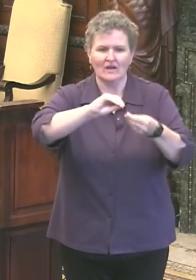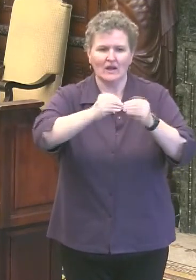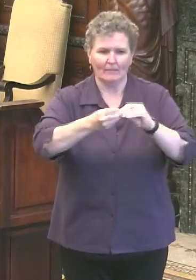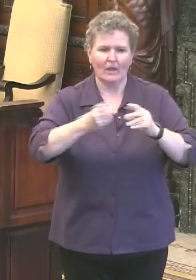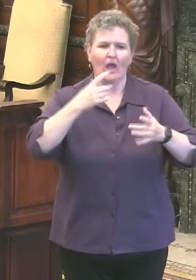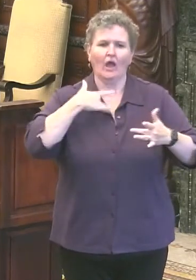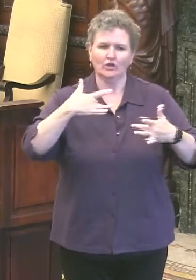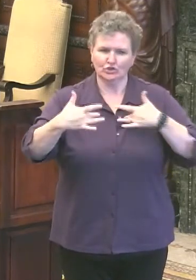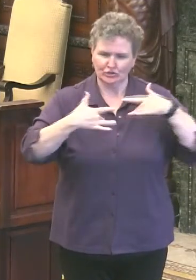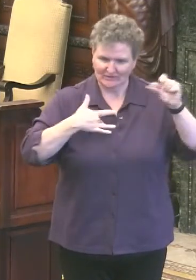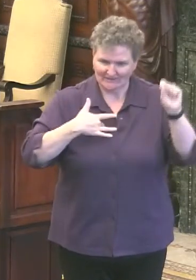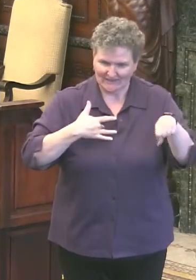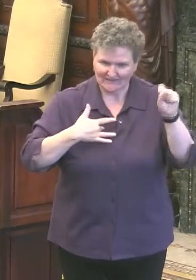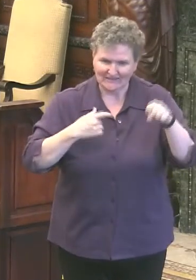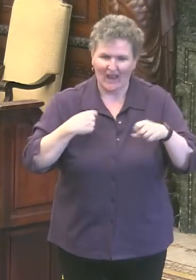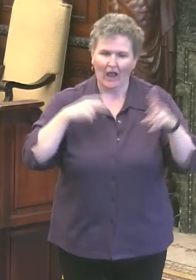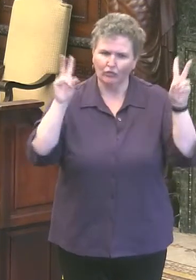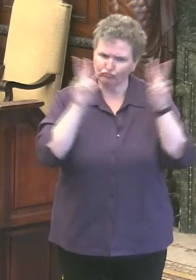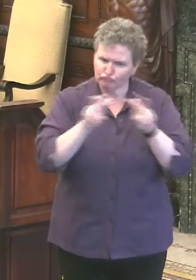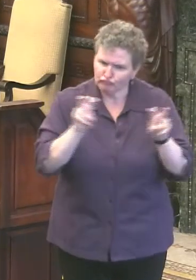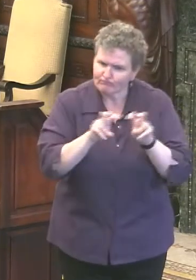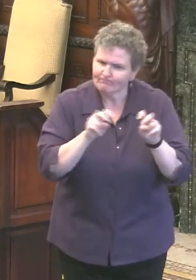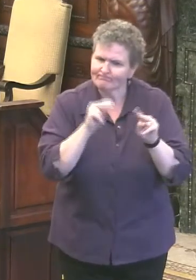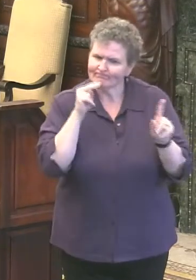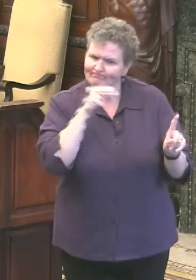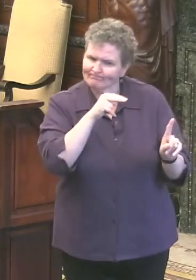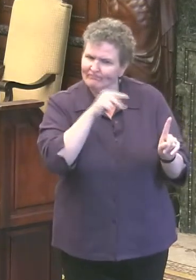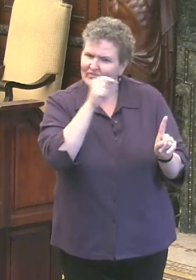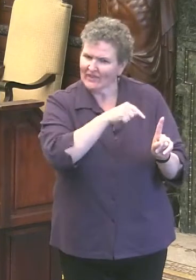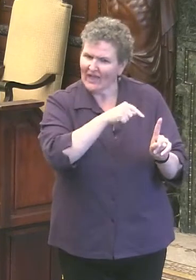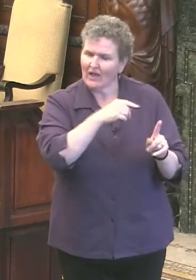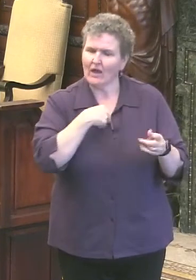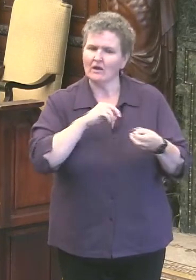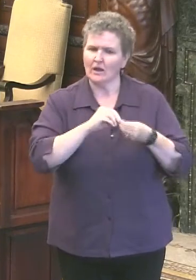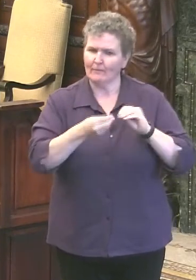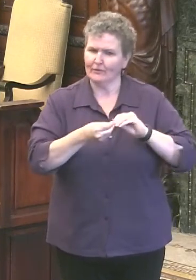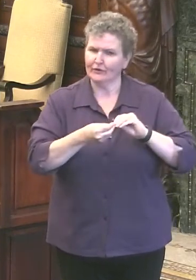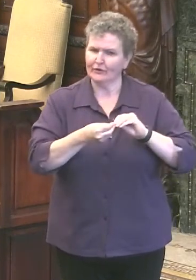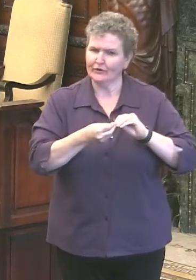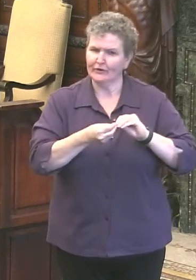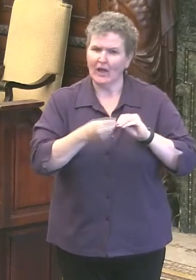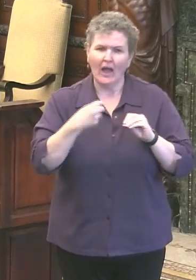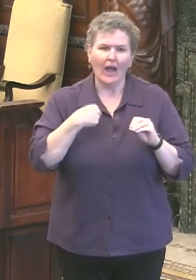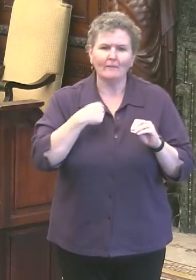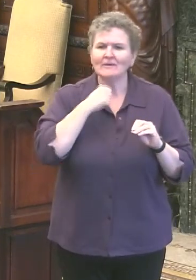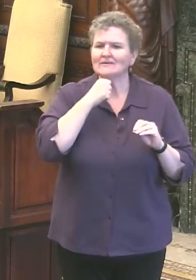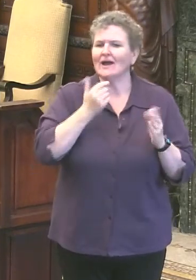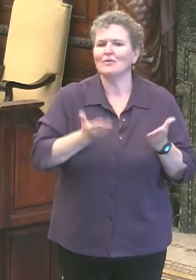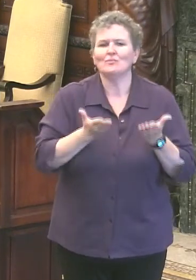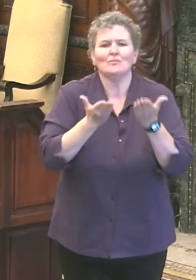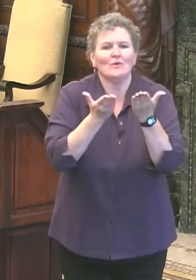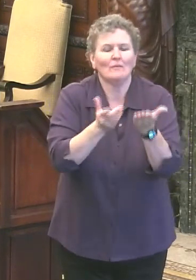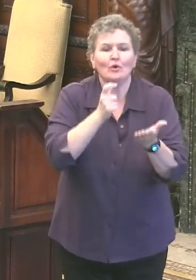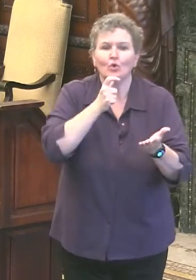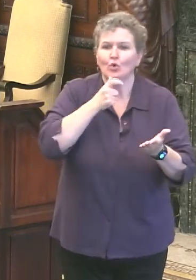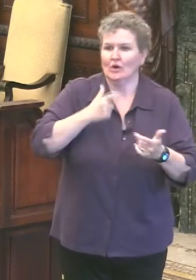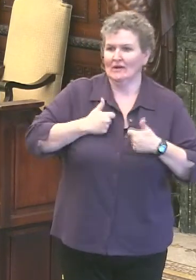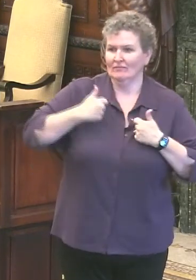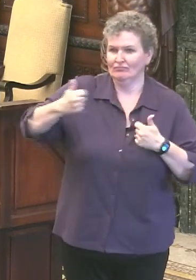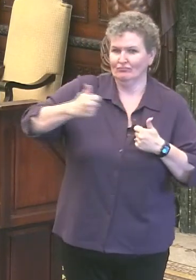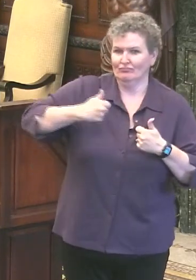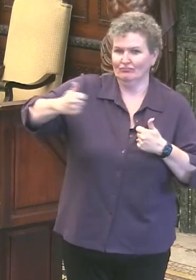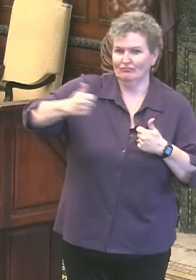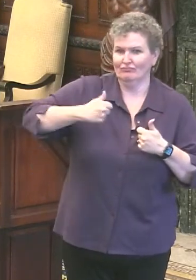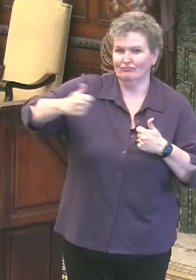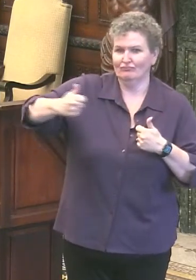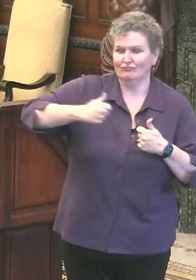around that. So we're going to look at that at the moment. I'm not recommending that people who are commuters from Delaware go